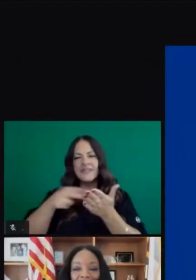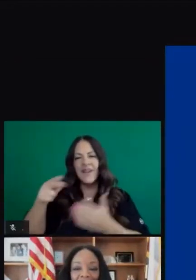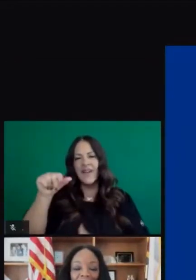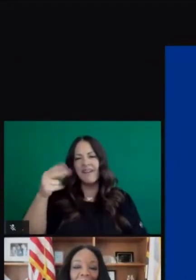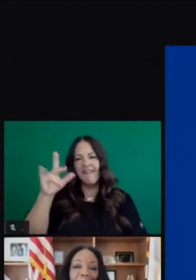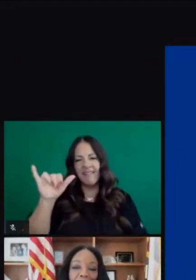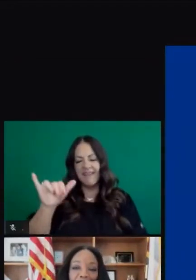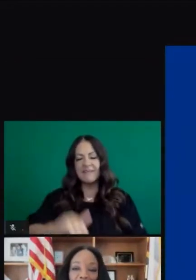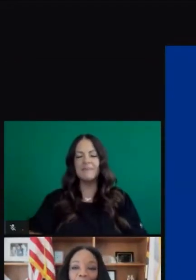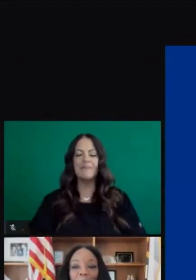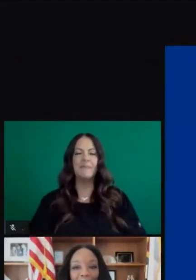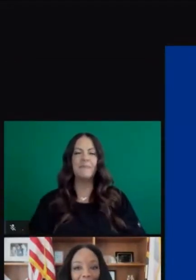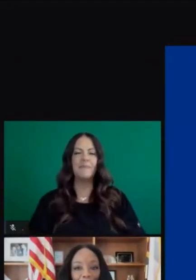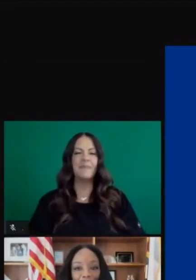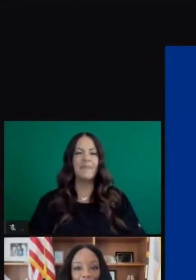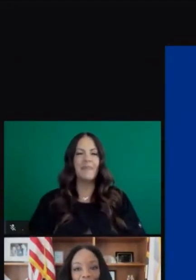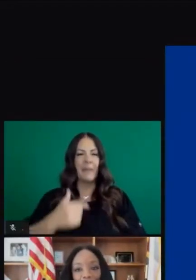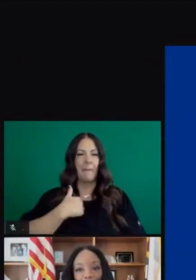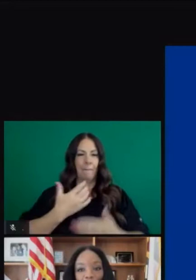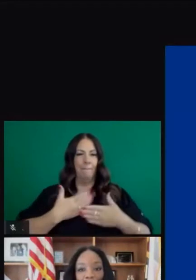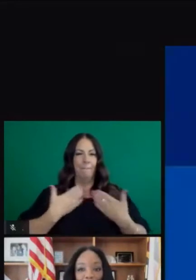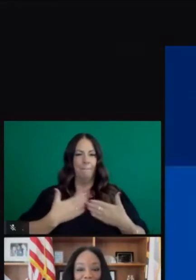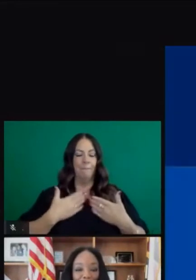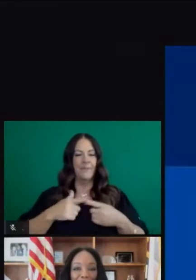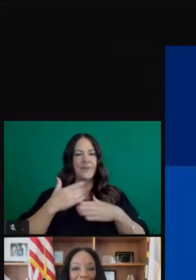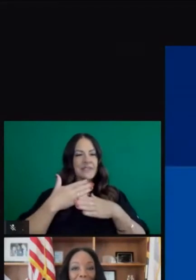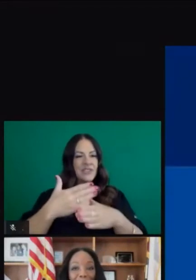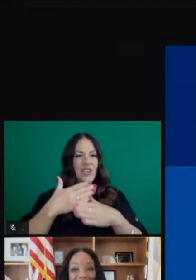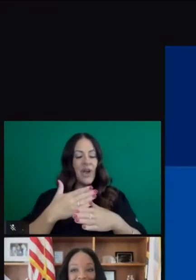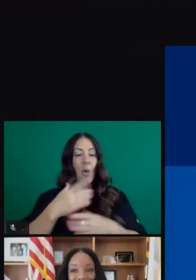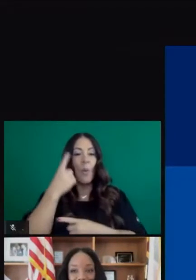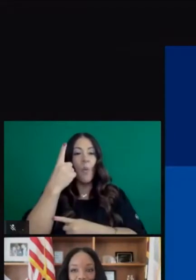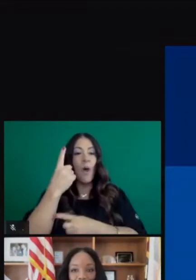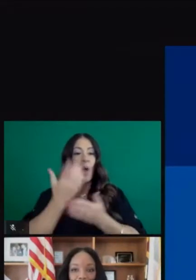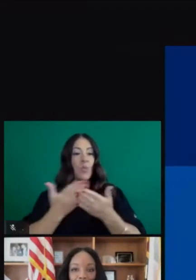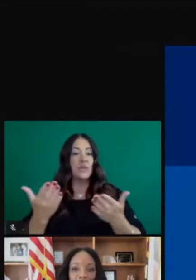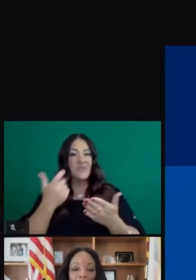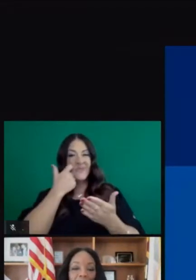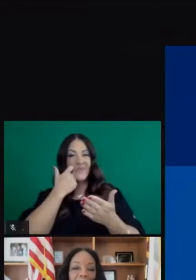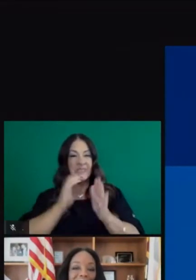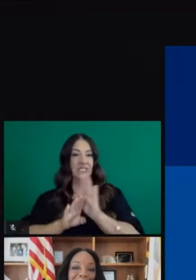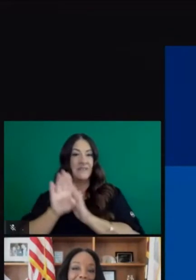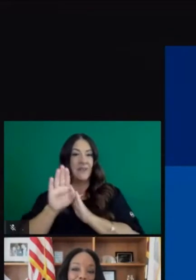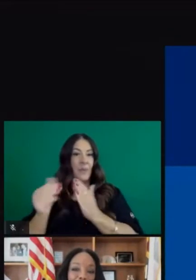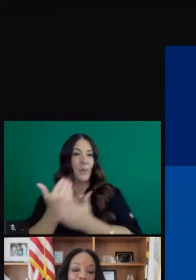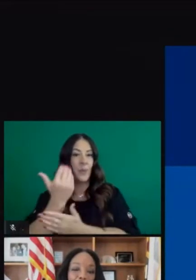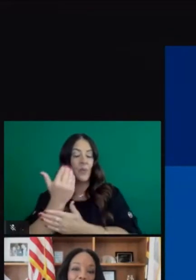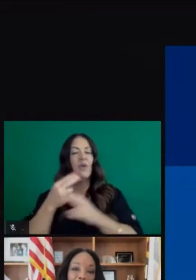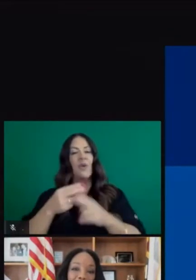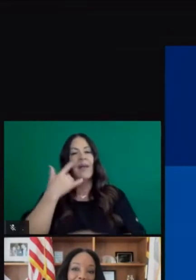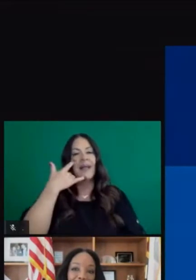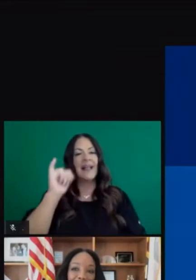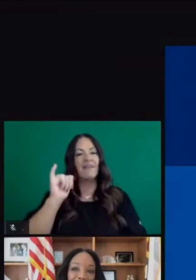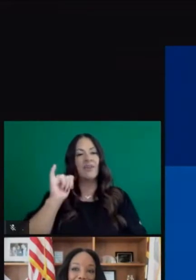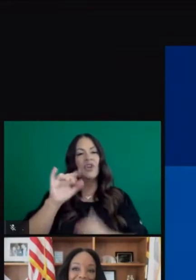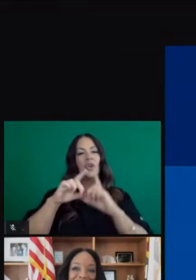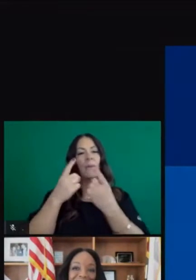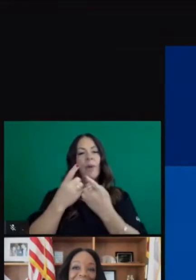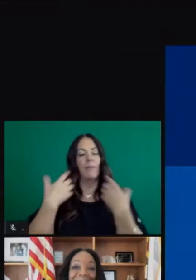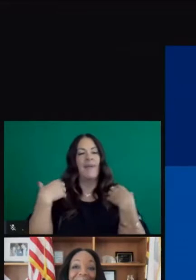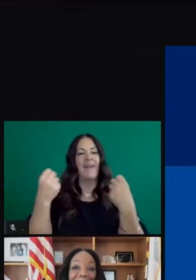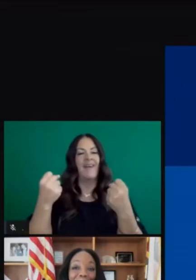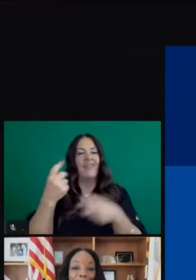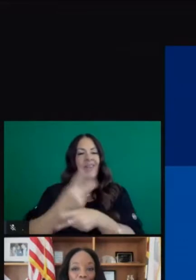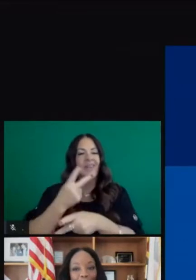Ghaly. I'm really happy to share that one of the resources recently developed is the California Department of Healthcare